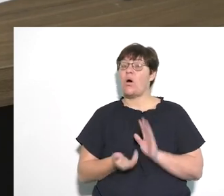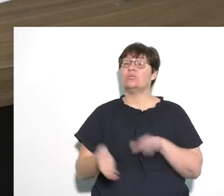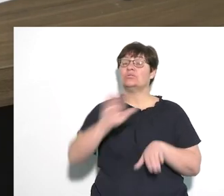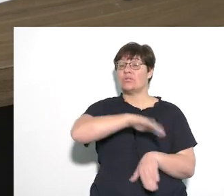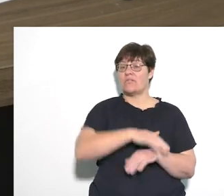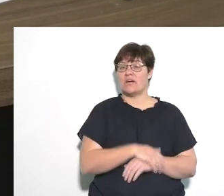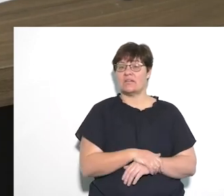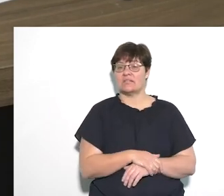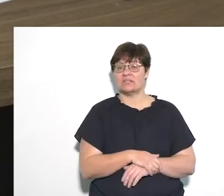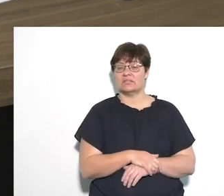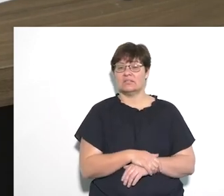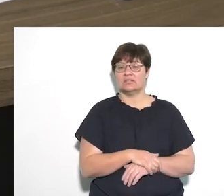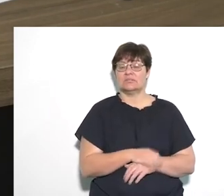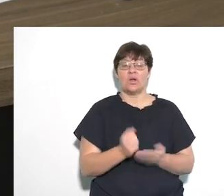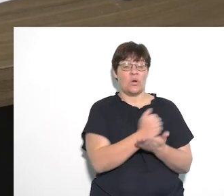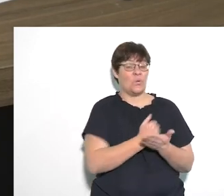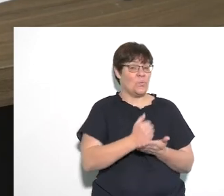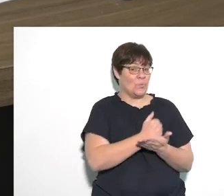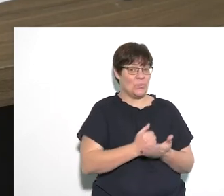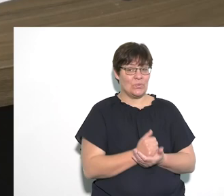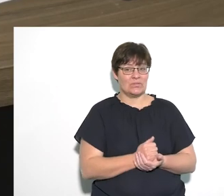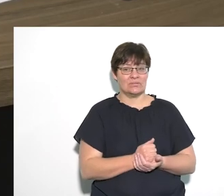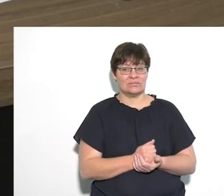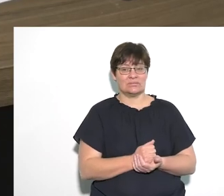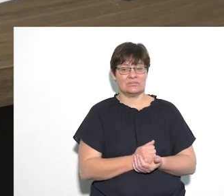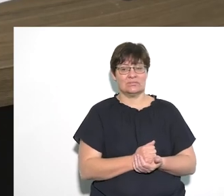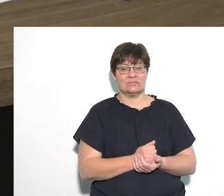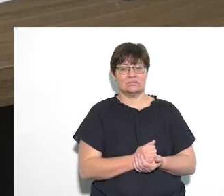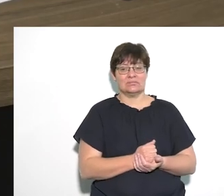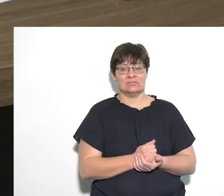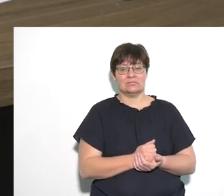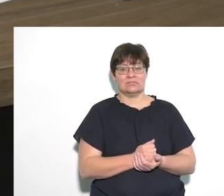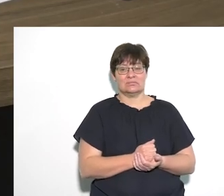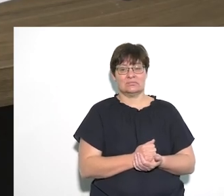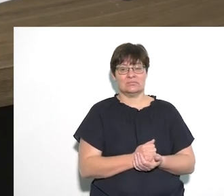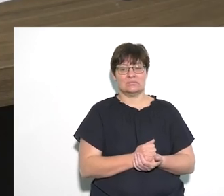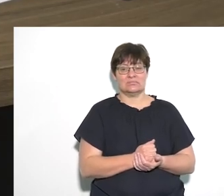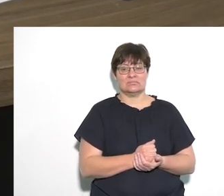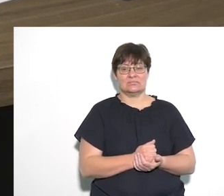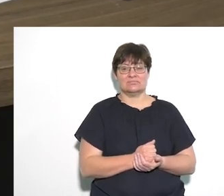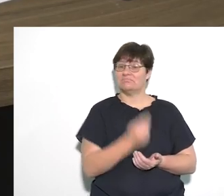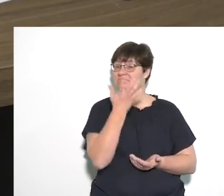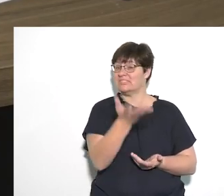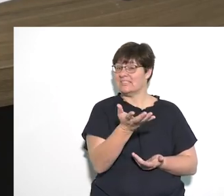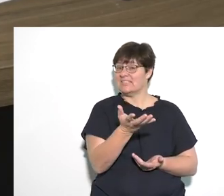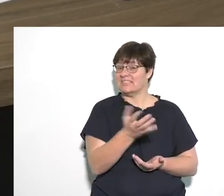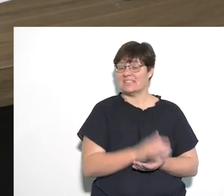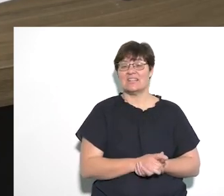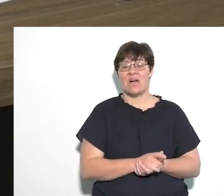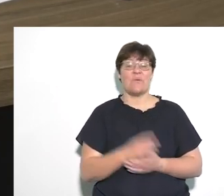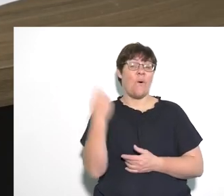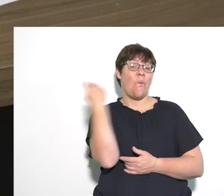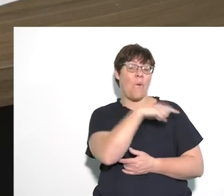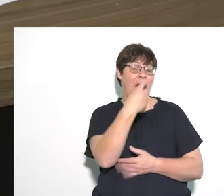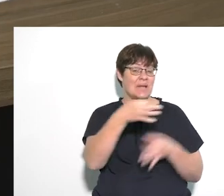my beautiful bee over. I put some glue at the back. And I put down my sting. There we go. On